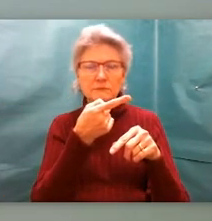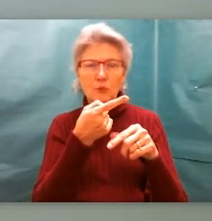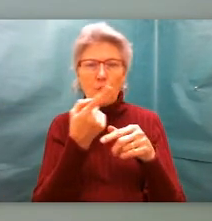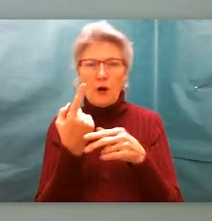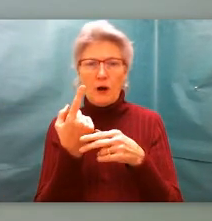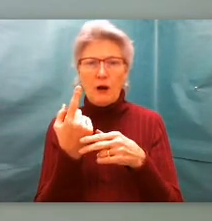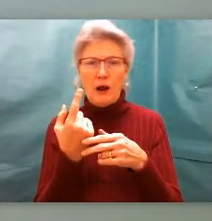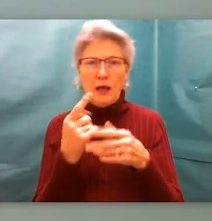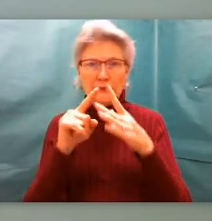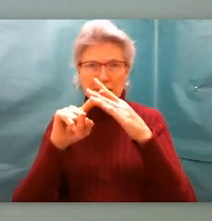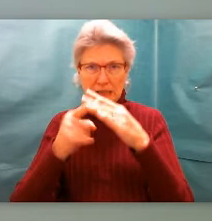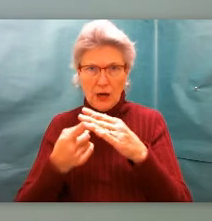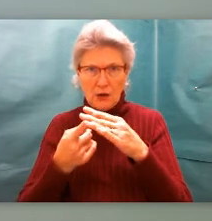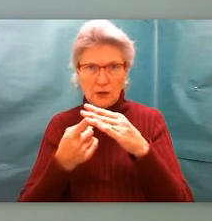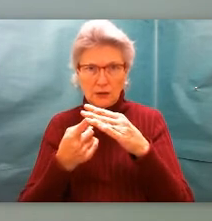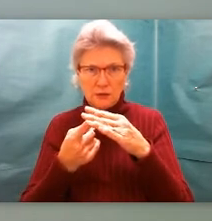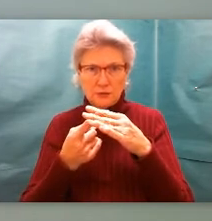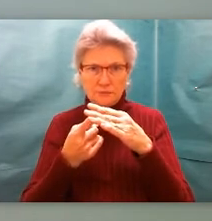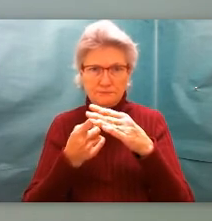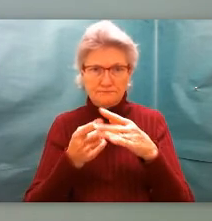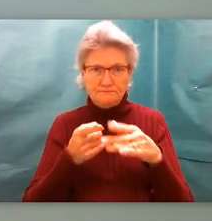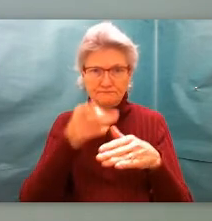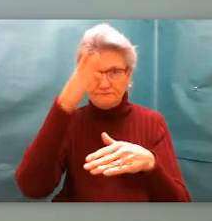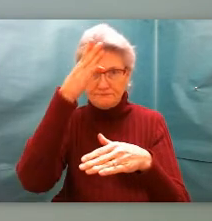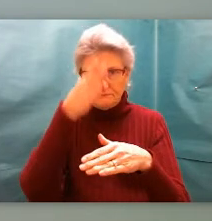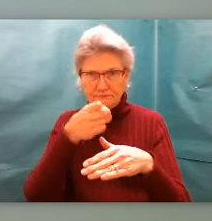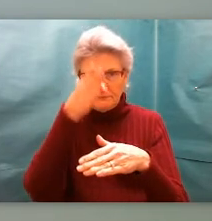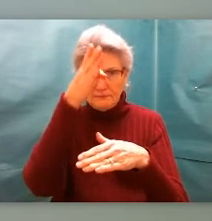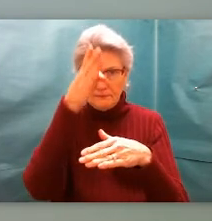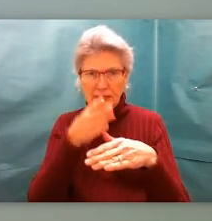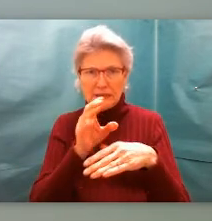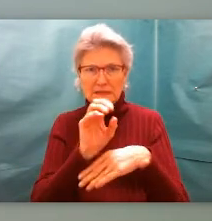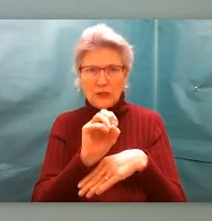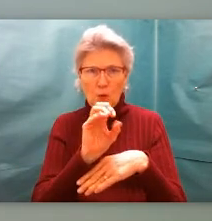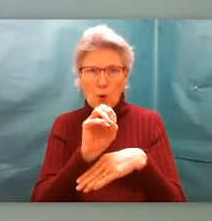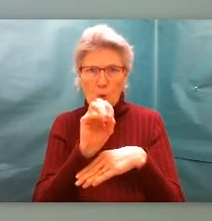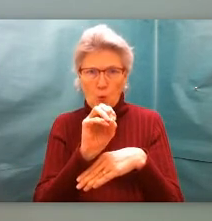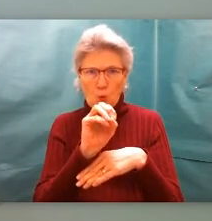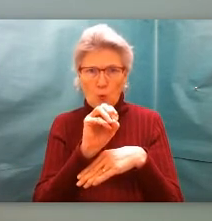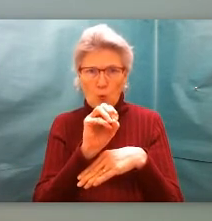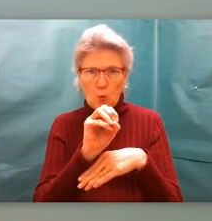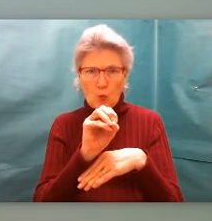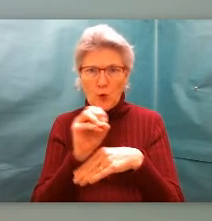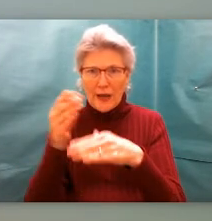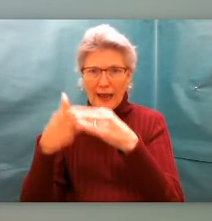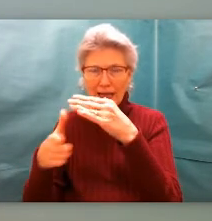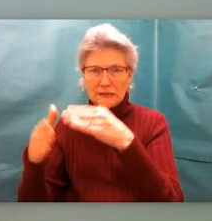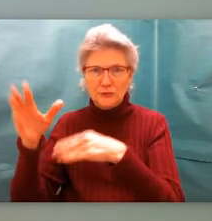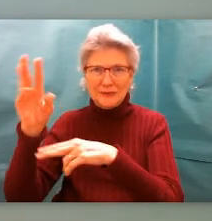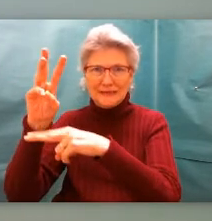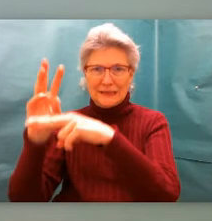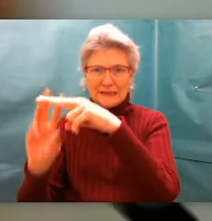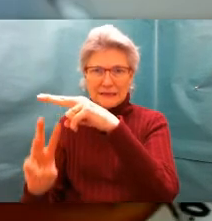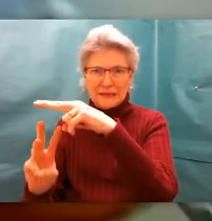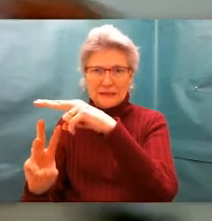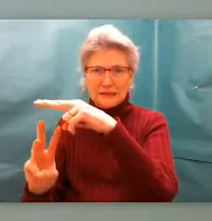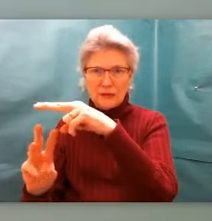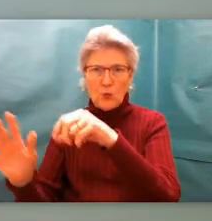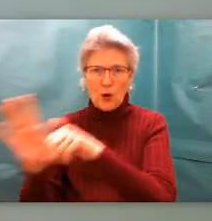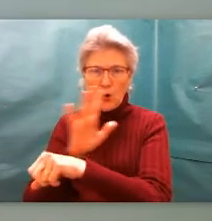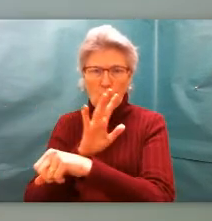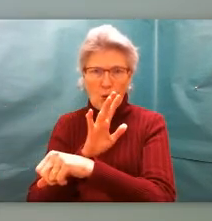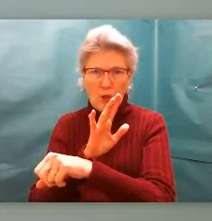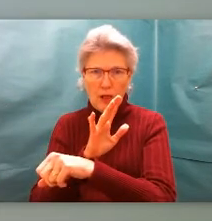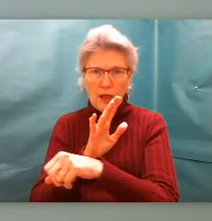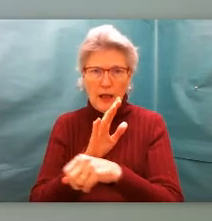my rectangle starts, this would be 0, and where it ends over here would be 1 hole.